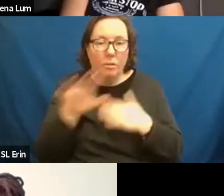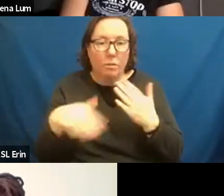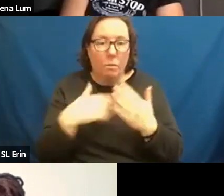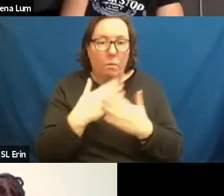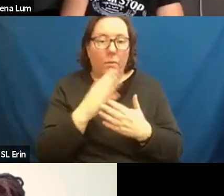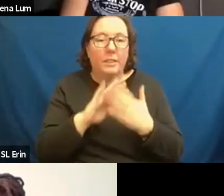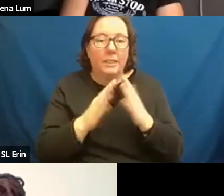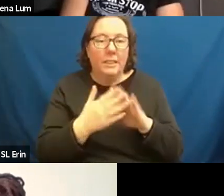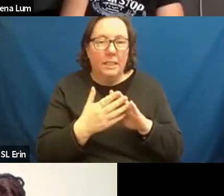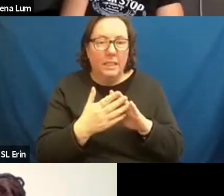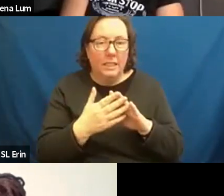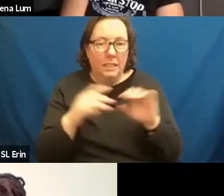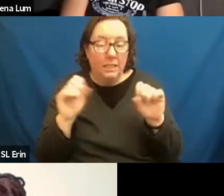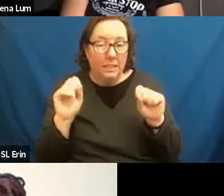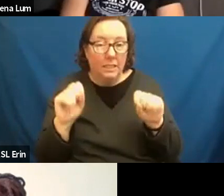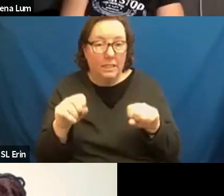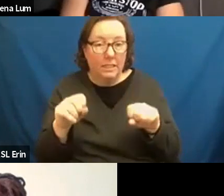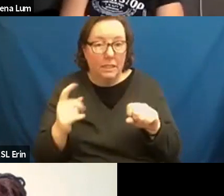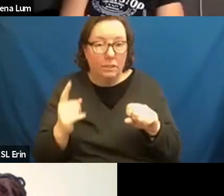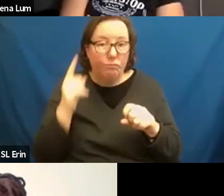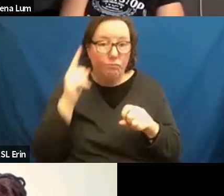city are able to